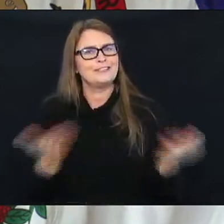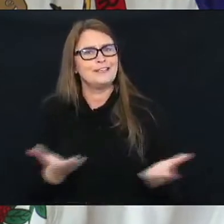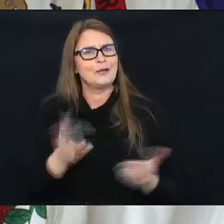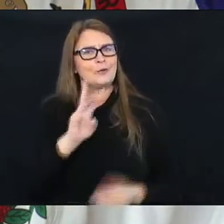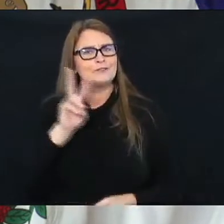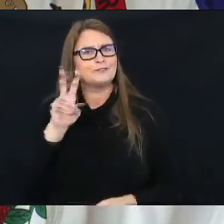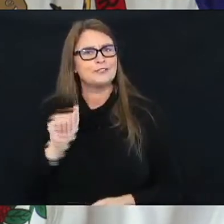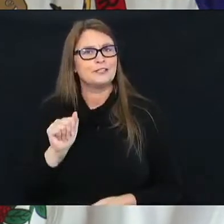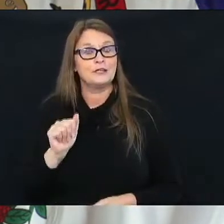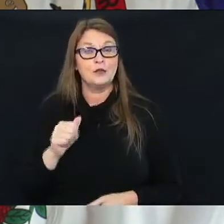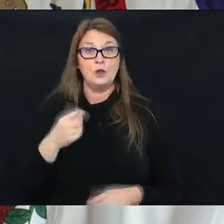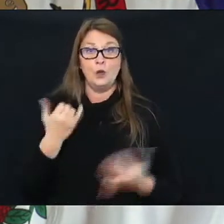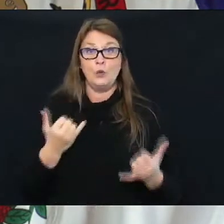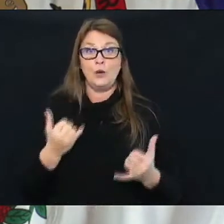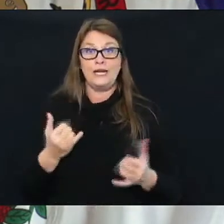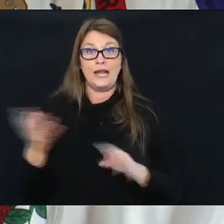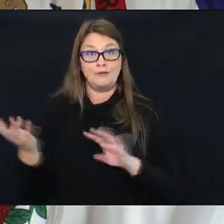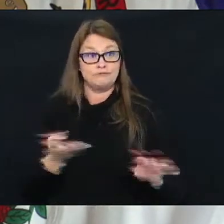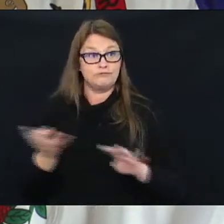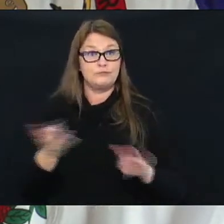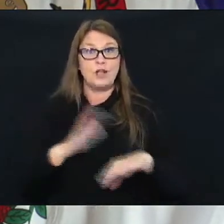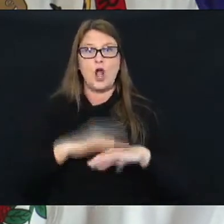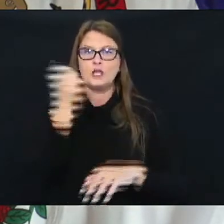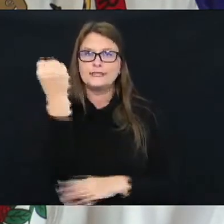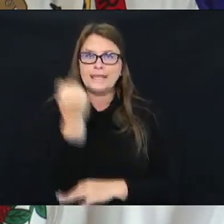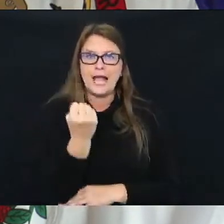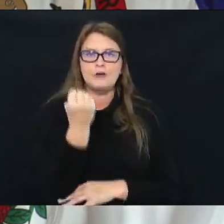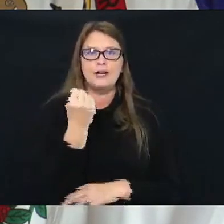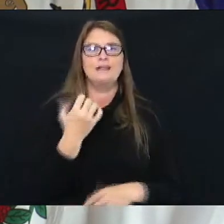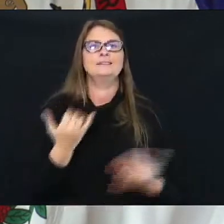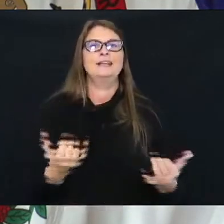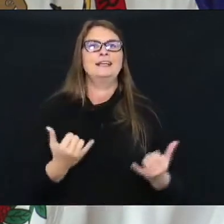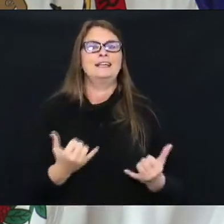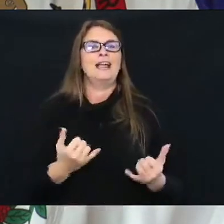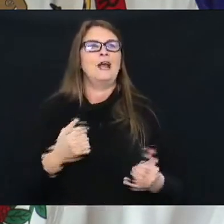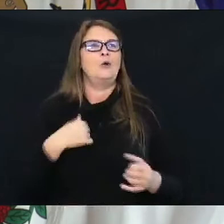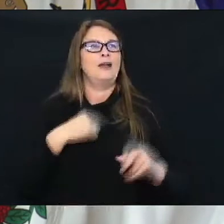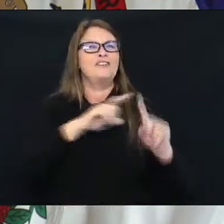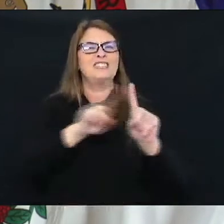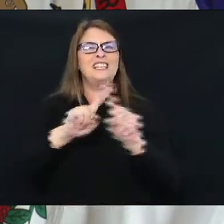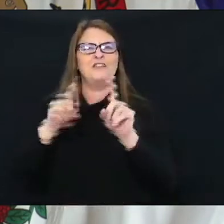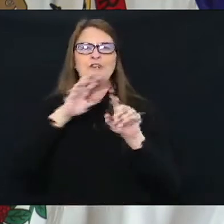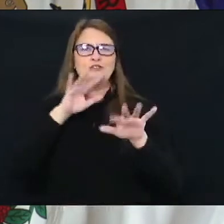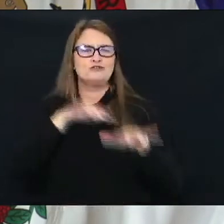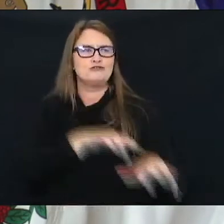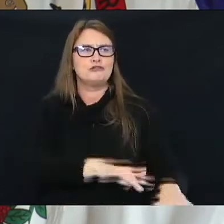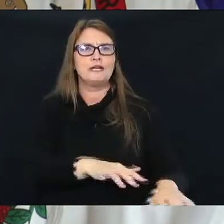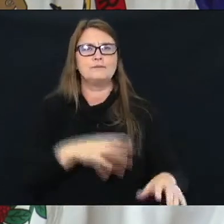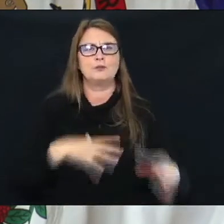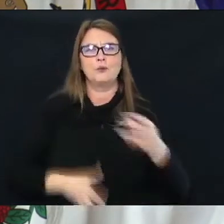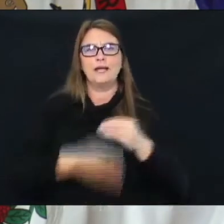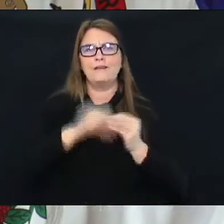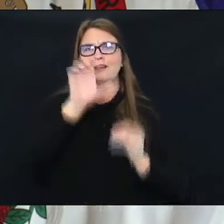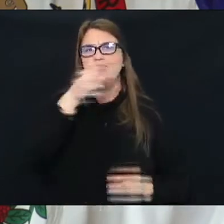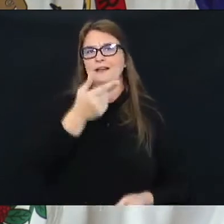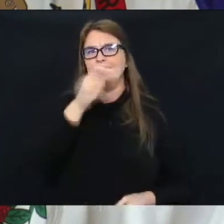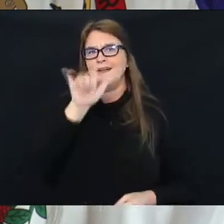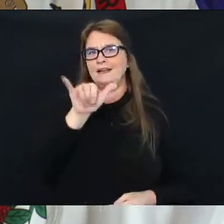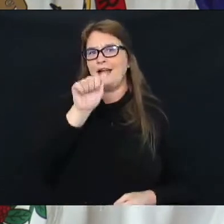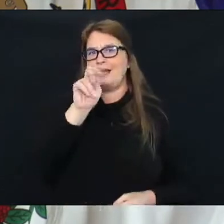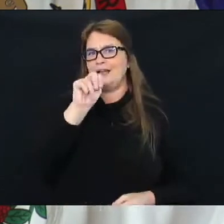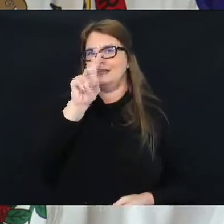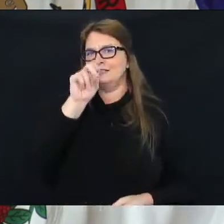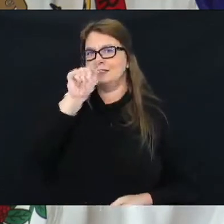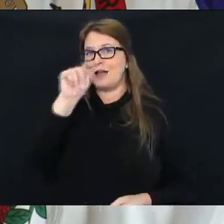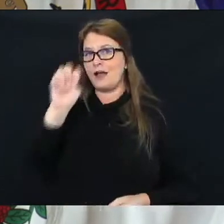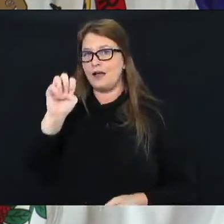even stock trout now on Saturdays. We have added so many different streams. We just added the Guyandotte River,